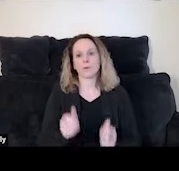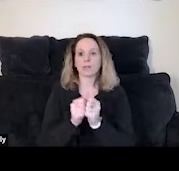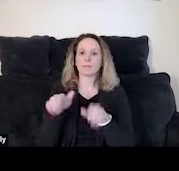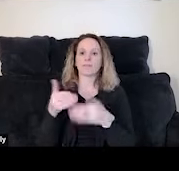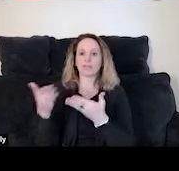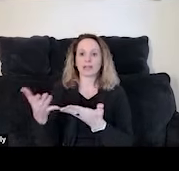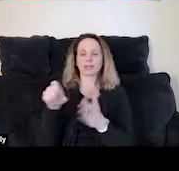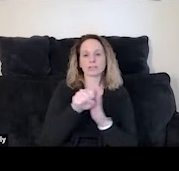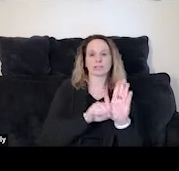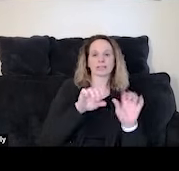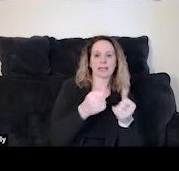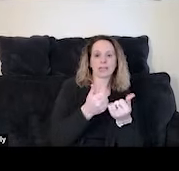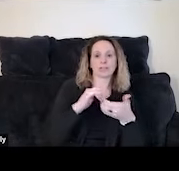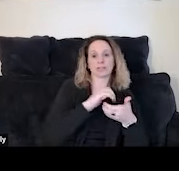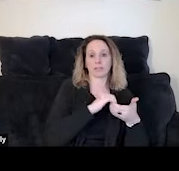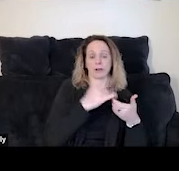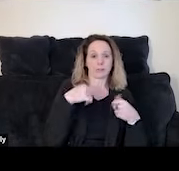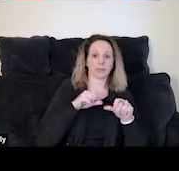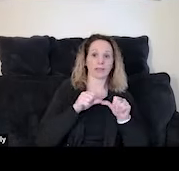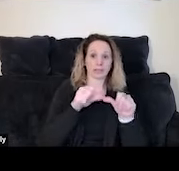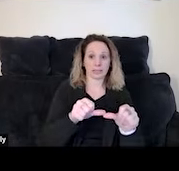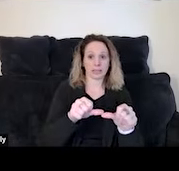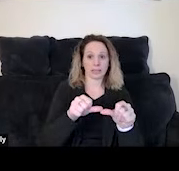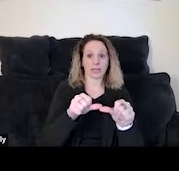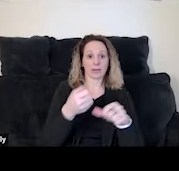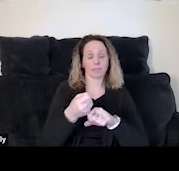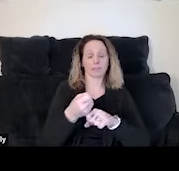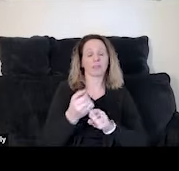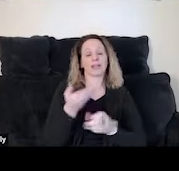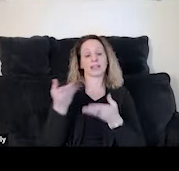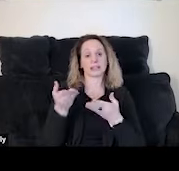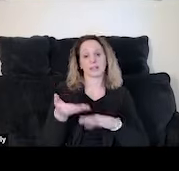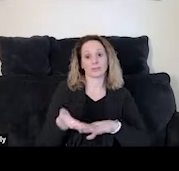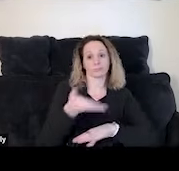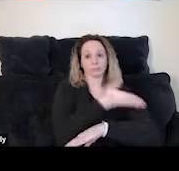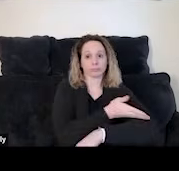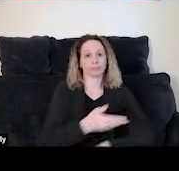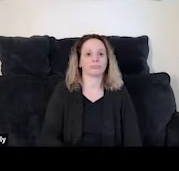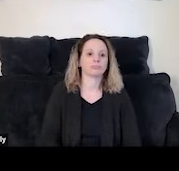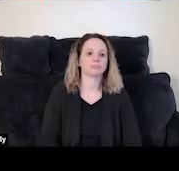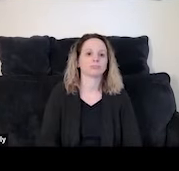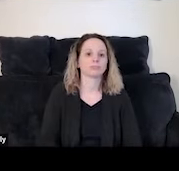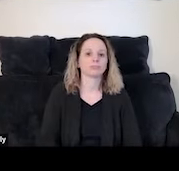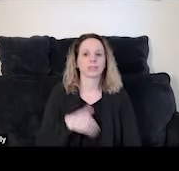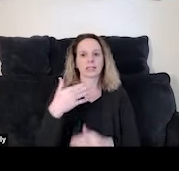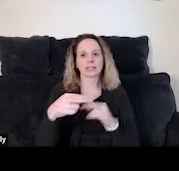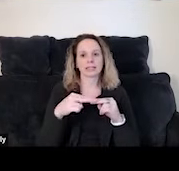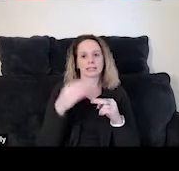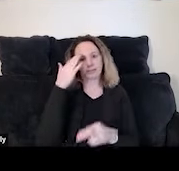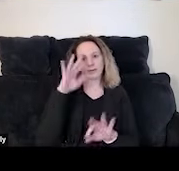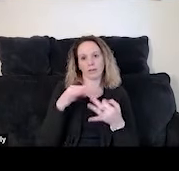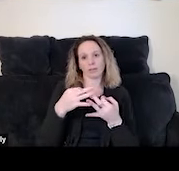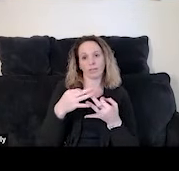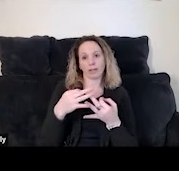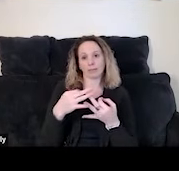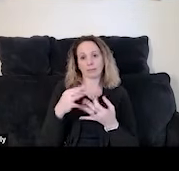agency partners so that we can continue to lift this service up and grow it around the state. On the next slide, just family